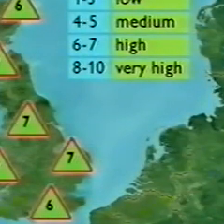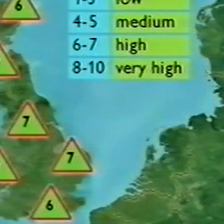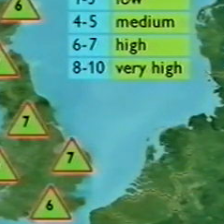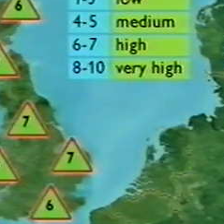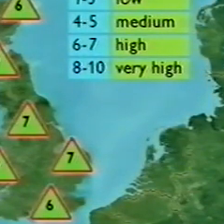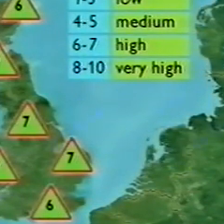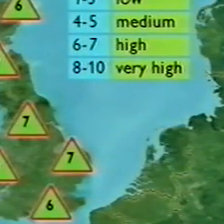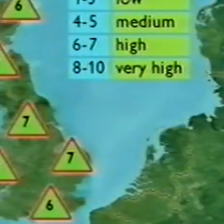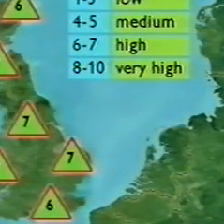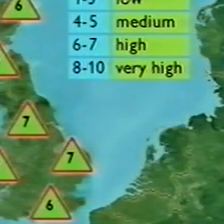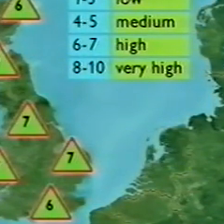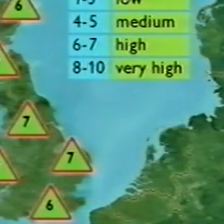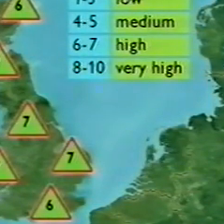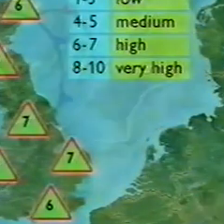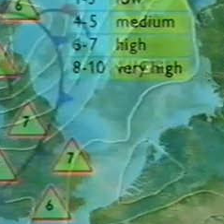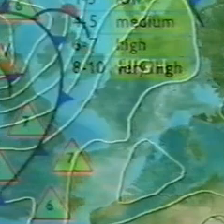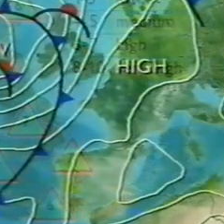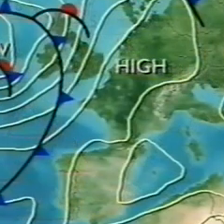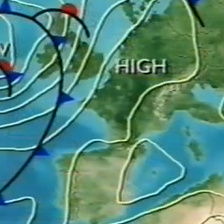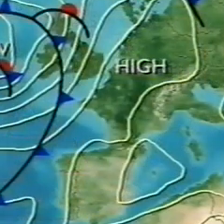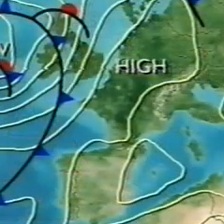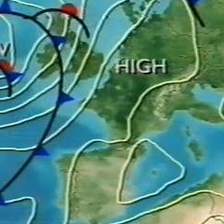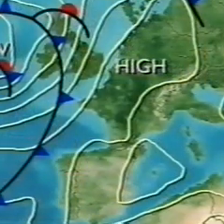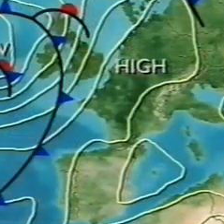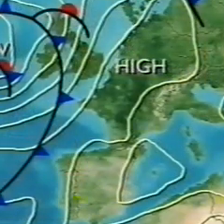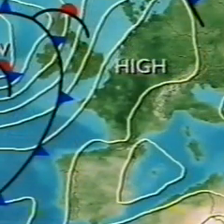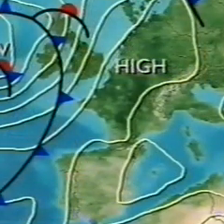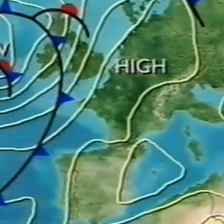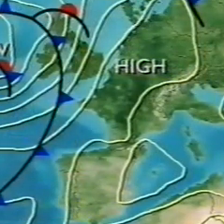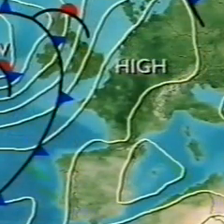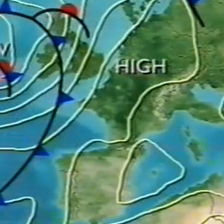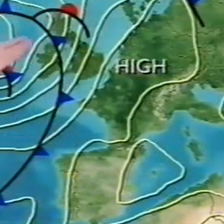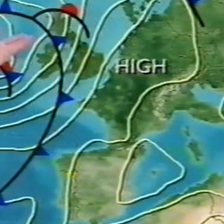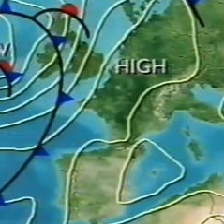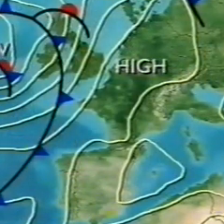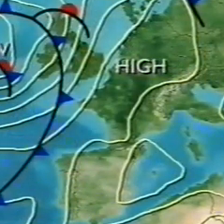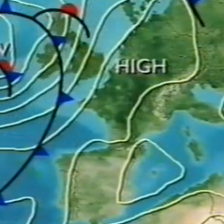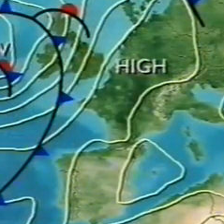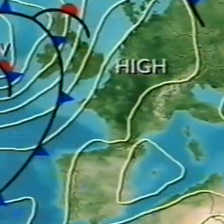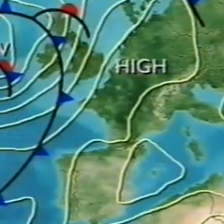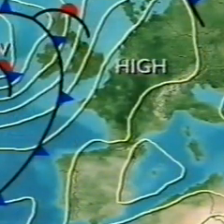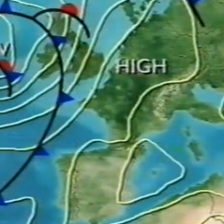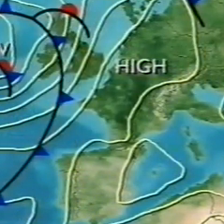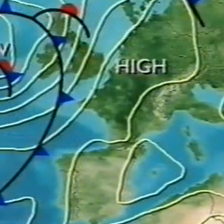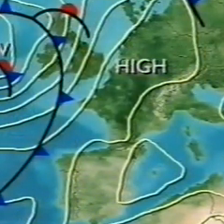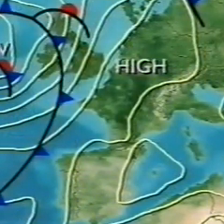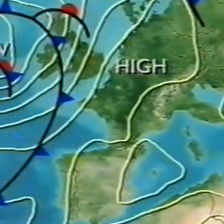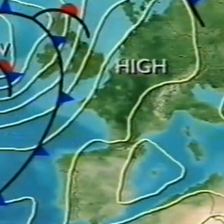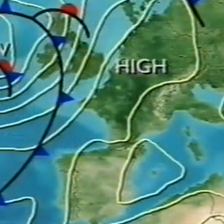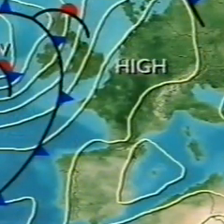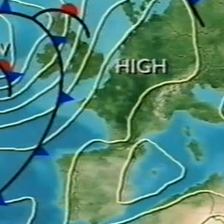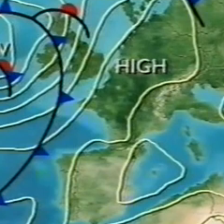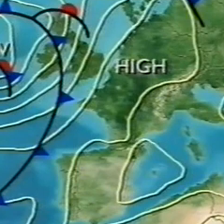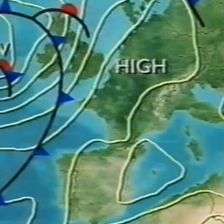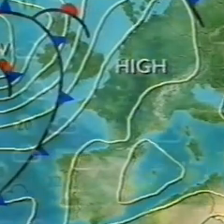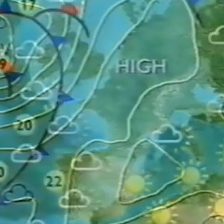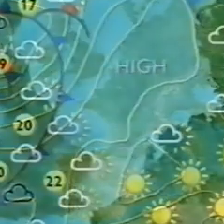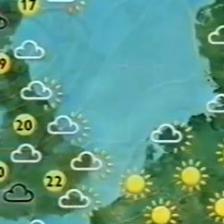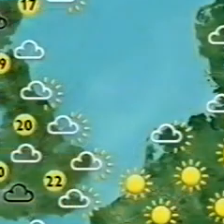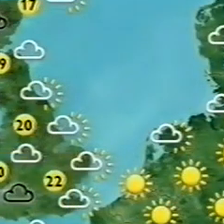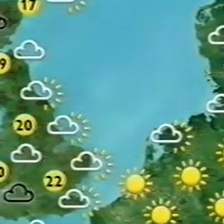still high, the season has several weeks to run as yet. And then when we move into Friday, we will find a weather system pretty active